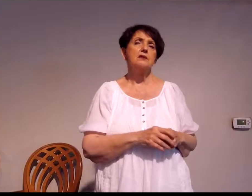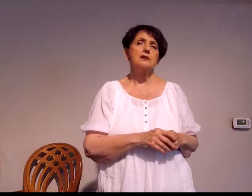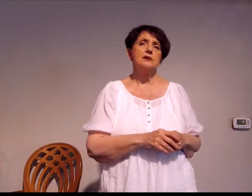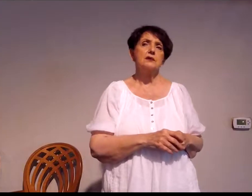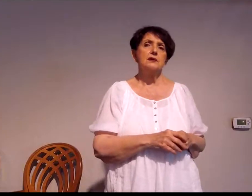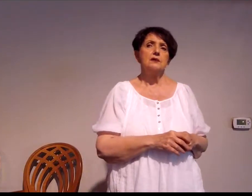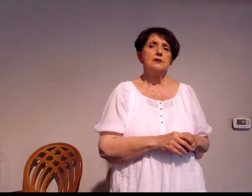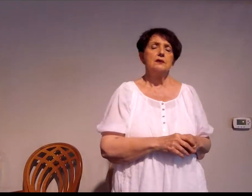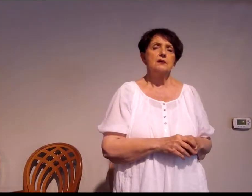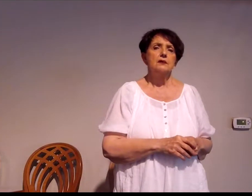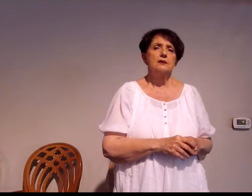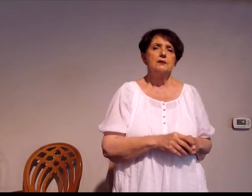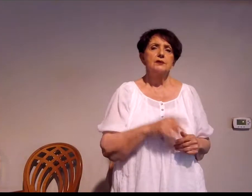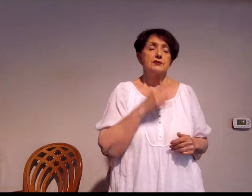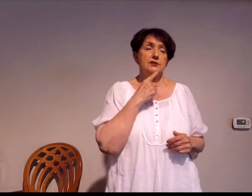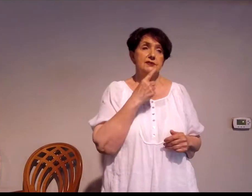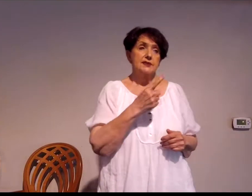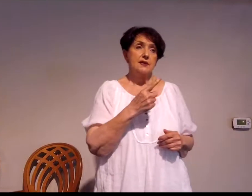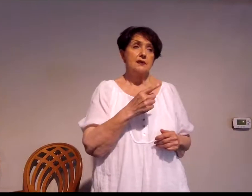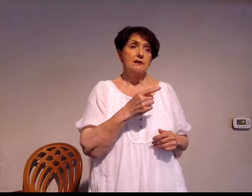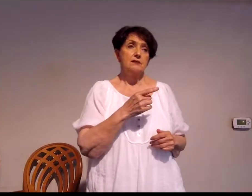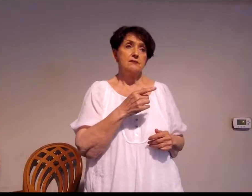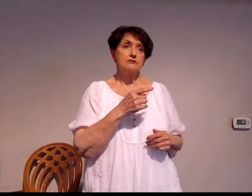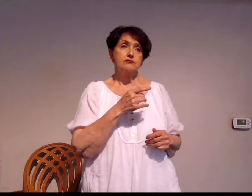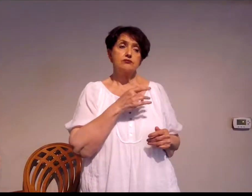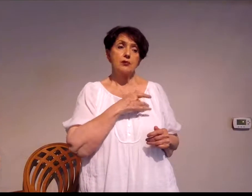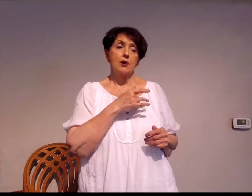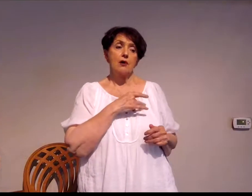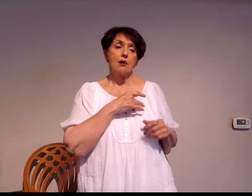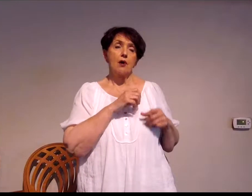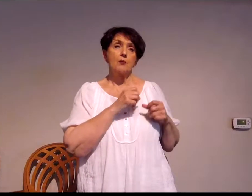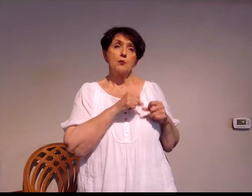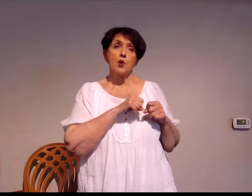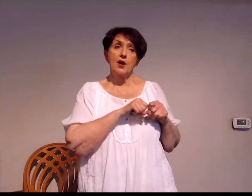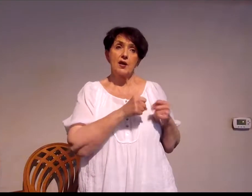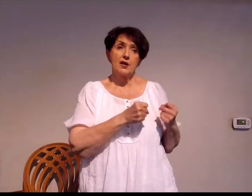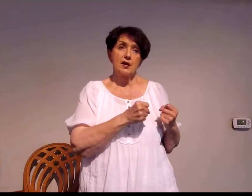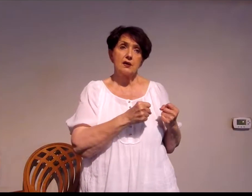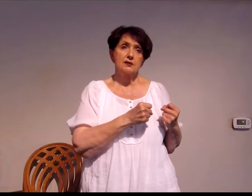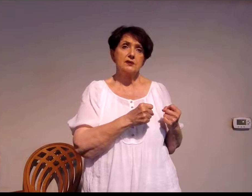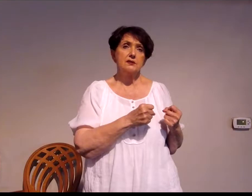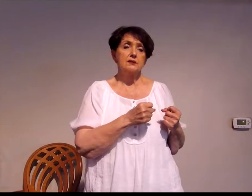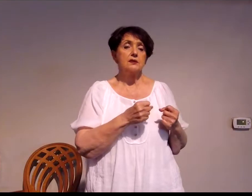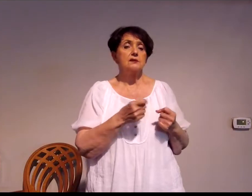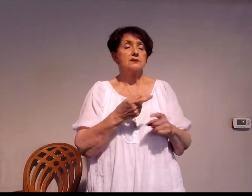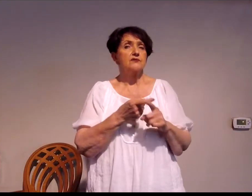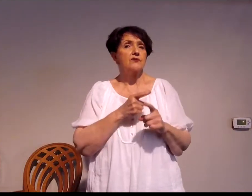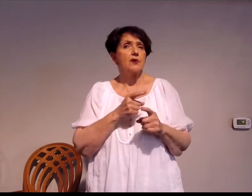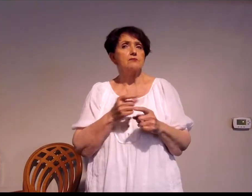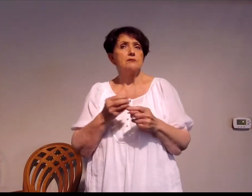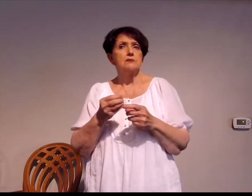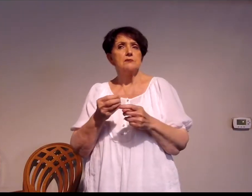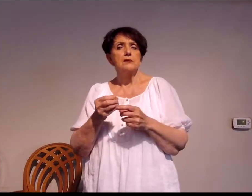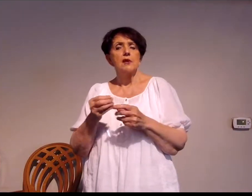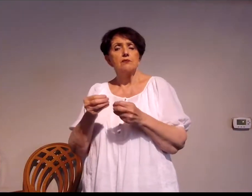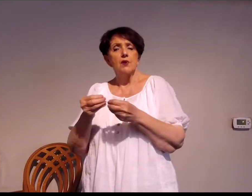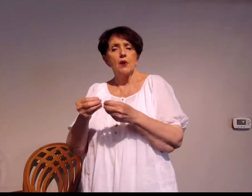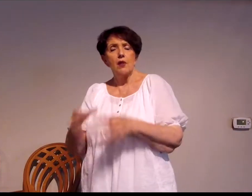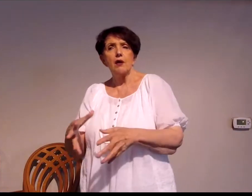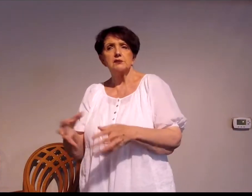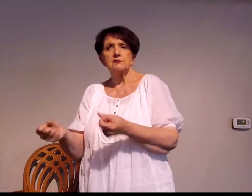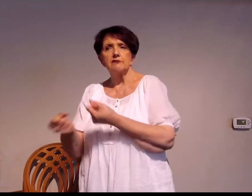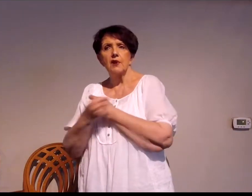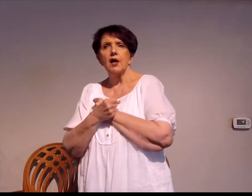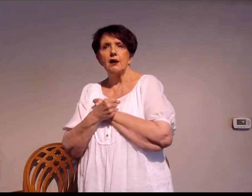She says, heartbreaks come from the loss of love or the perceived loss of love. And most of